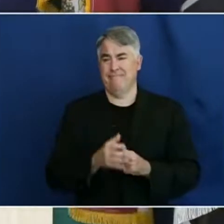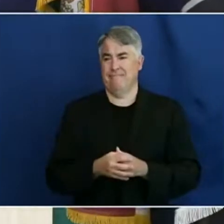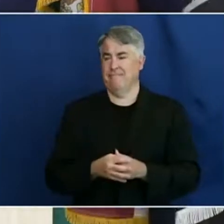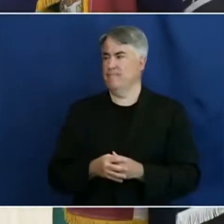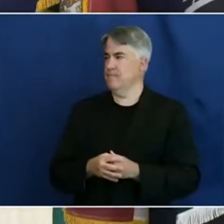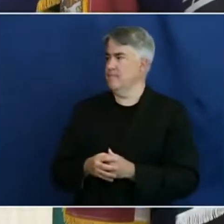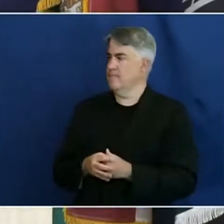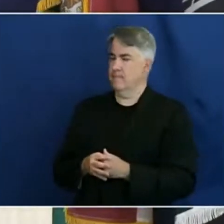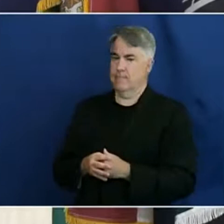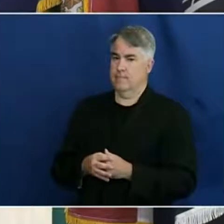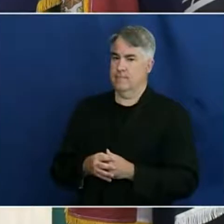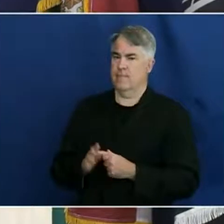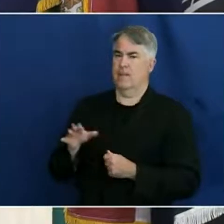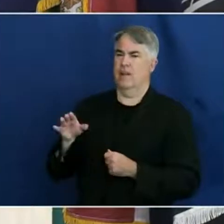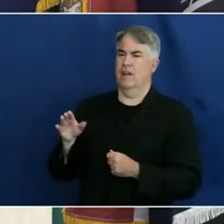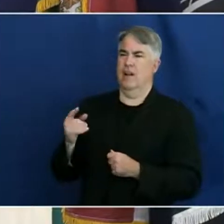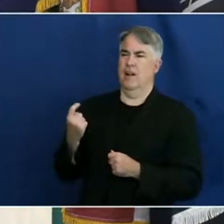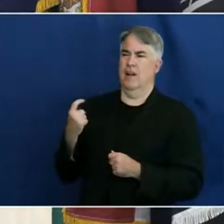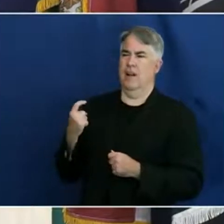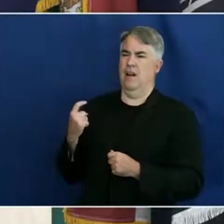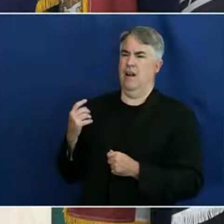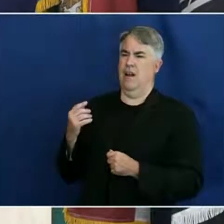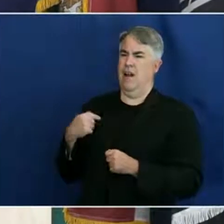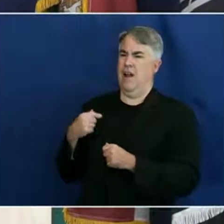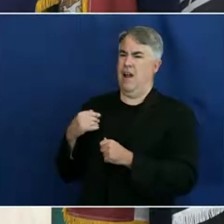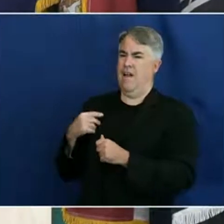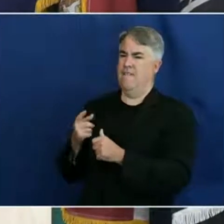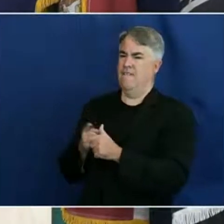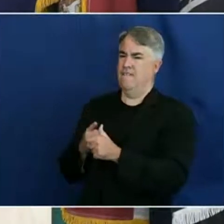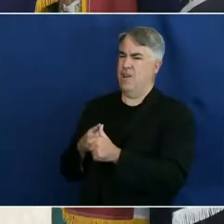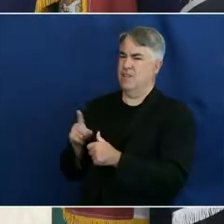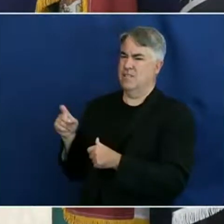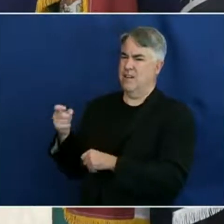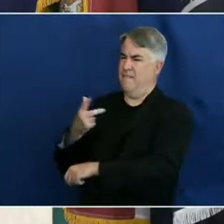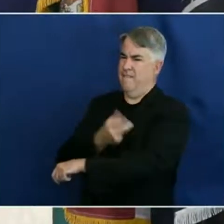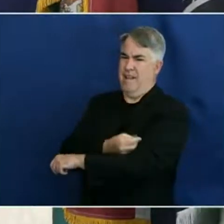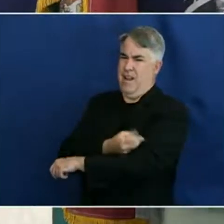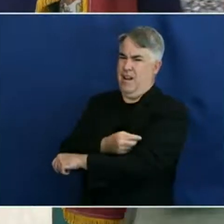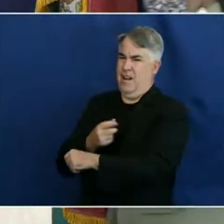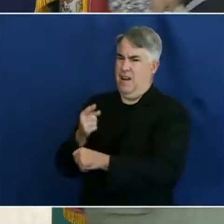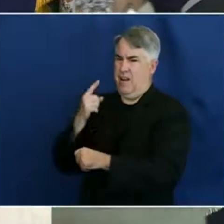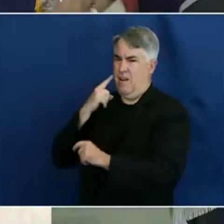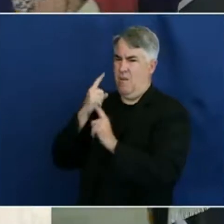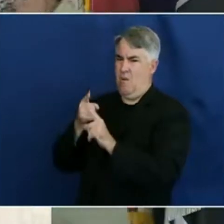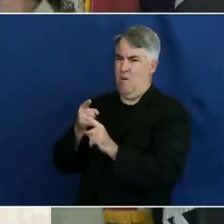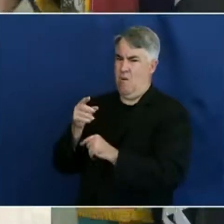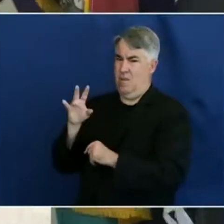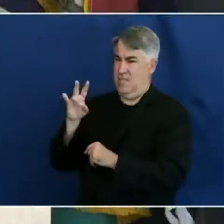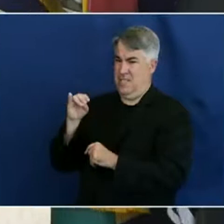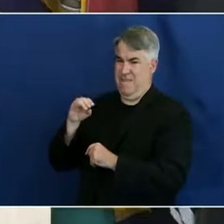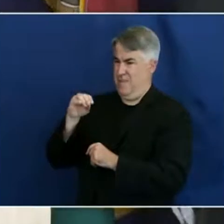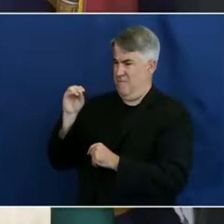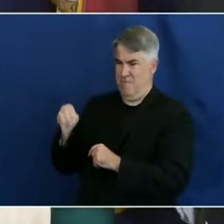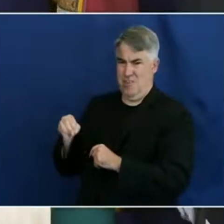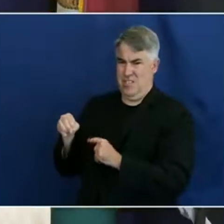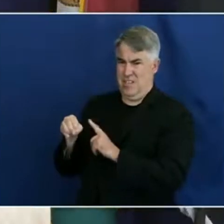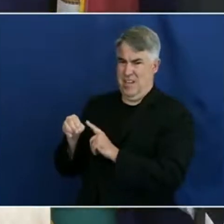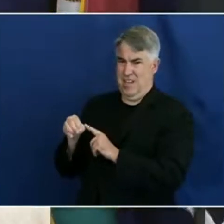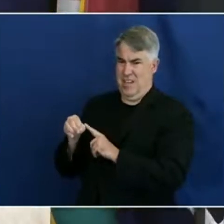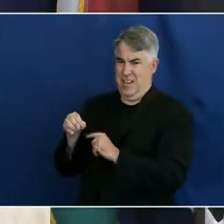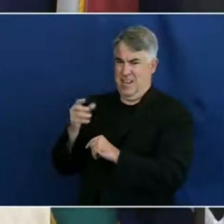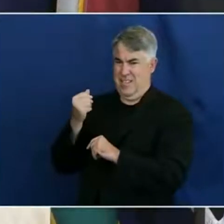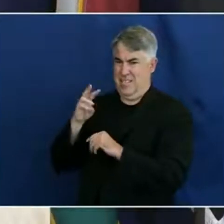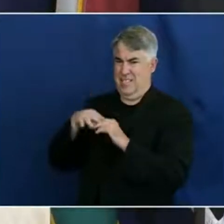And then are we still on? I know when we first started vaccinations, you guys had come up with a goal of 70% of residents over 16 vaccinated by